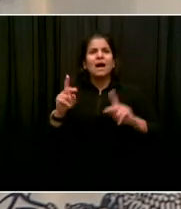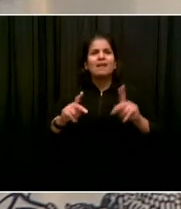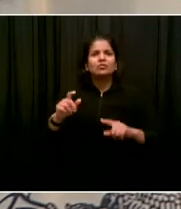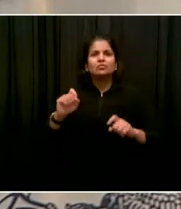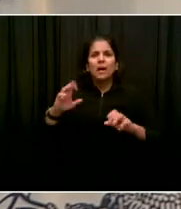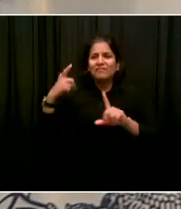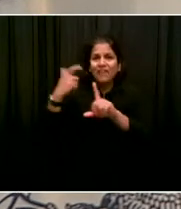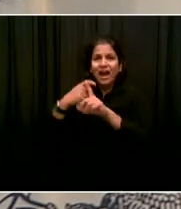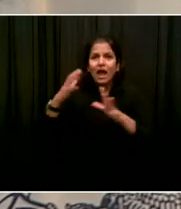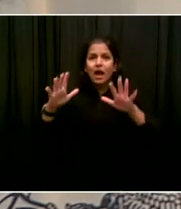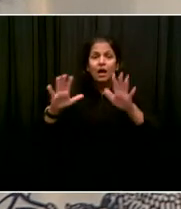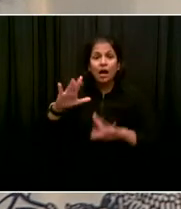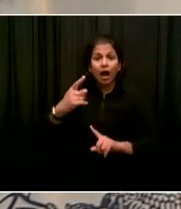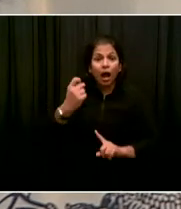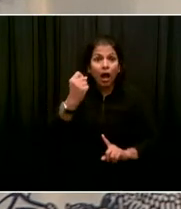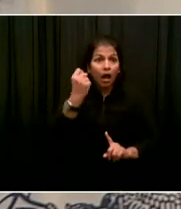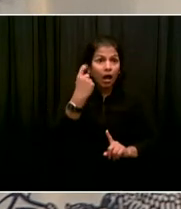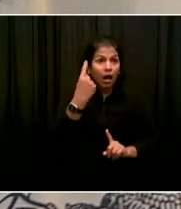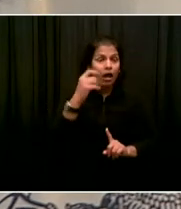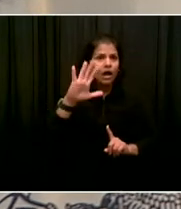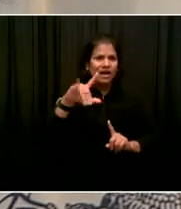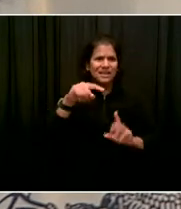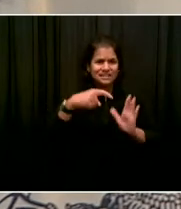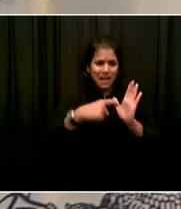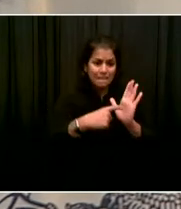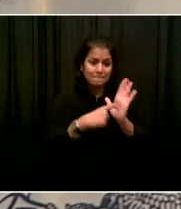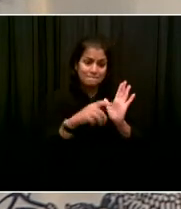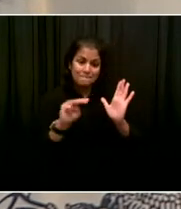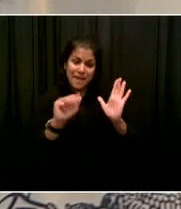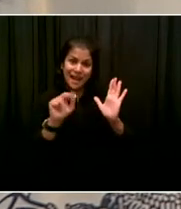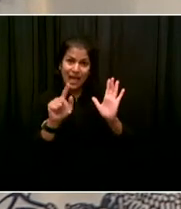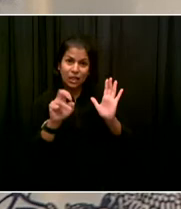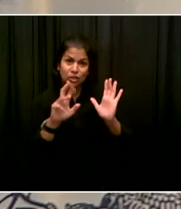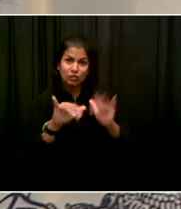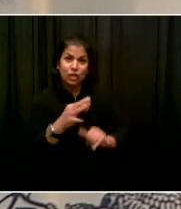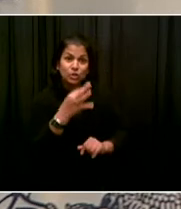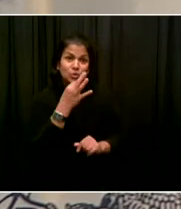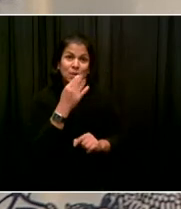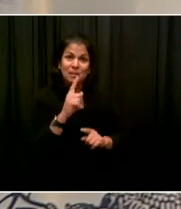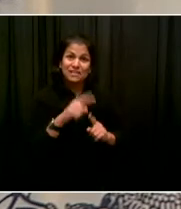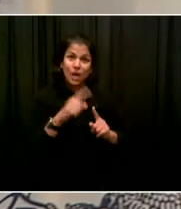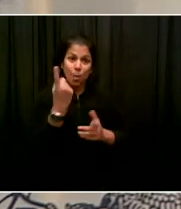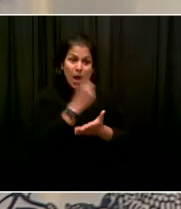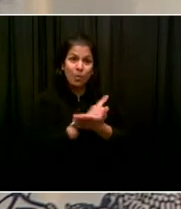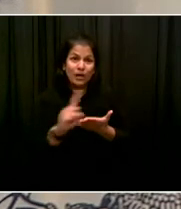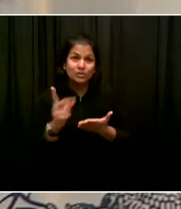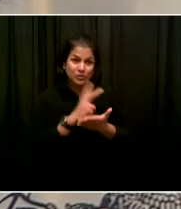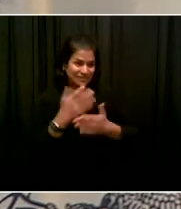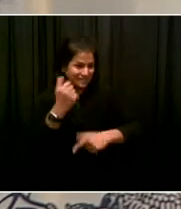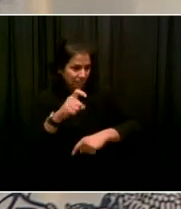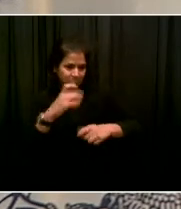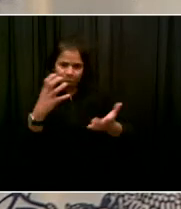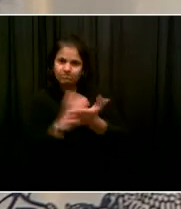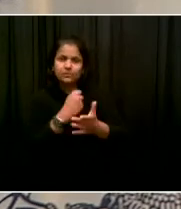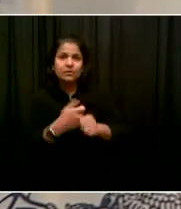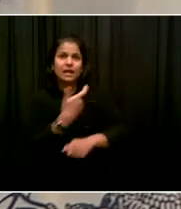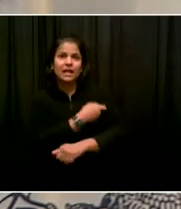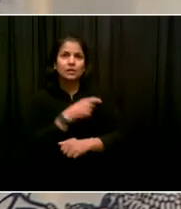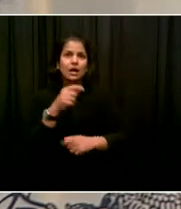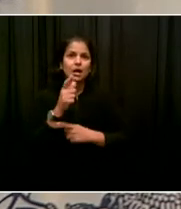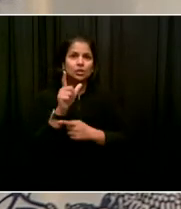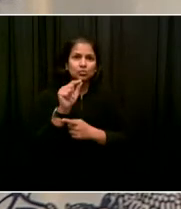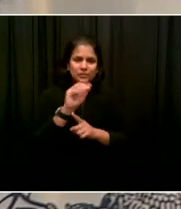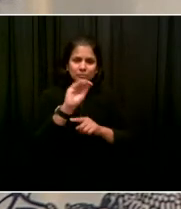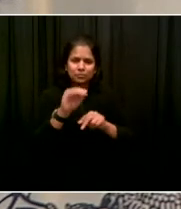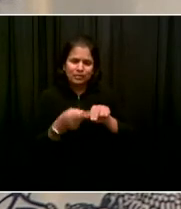adults getting vaccinated has gone up 1% from 63 to 64. So I'm not sure how you could say that there's going to be a big increase. But